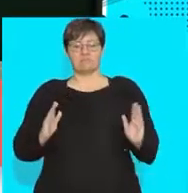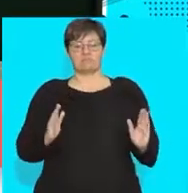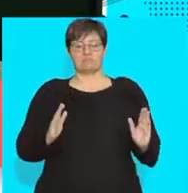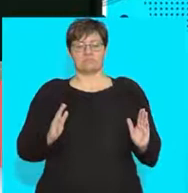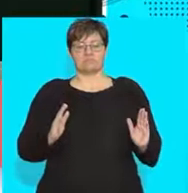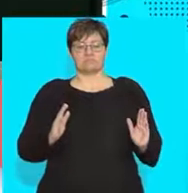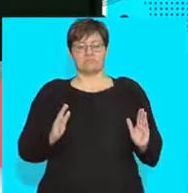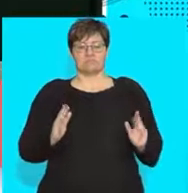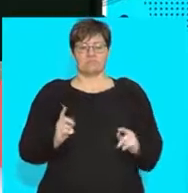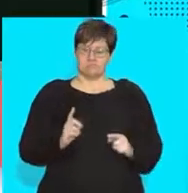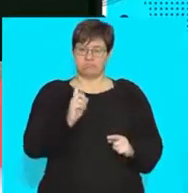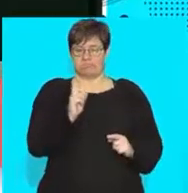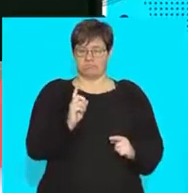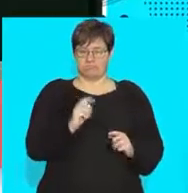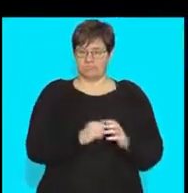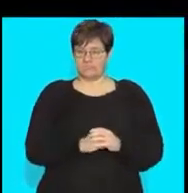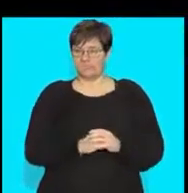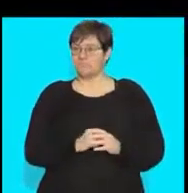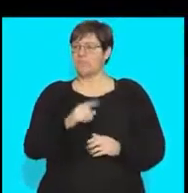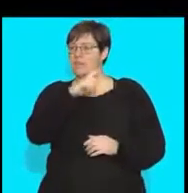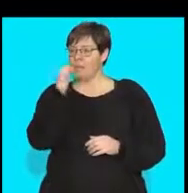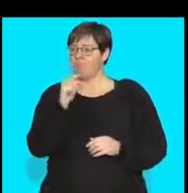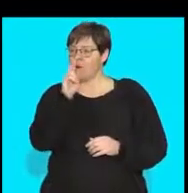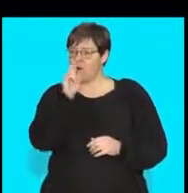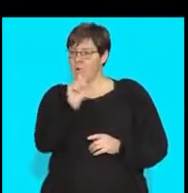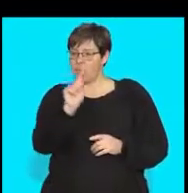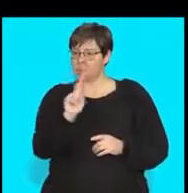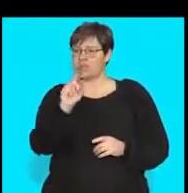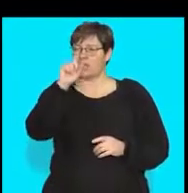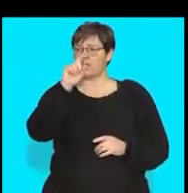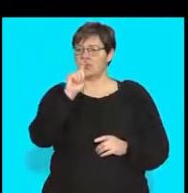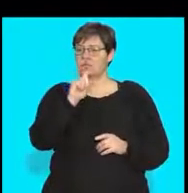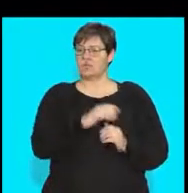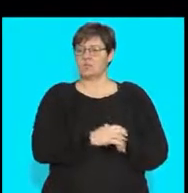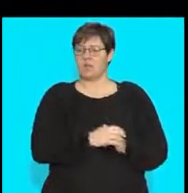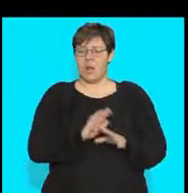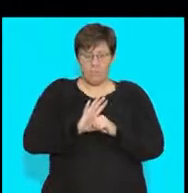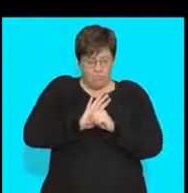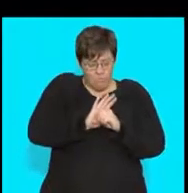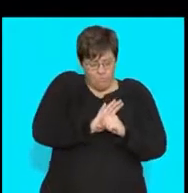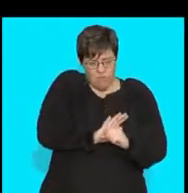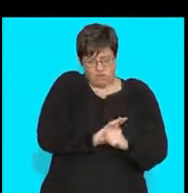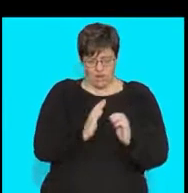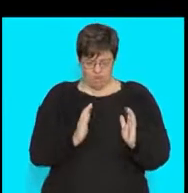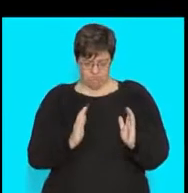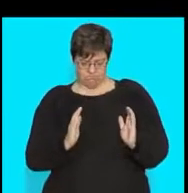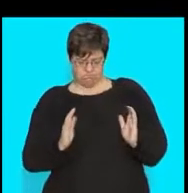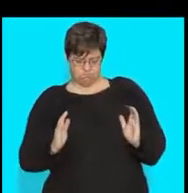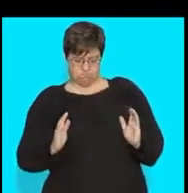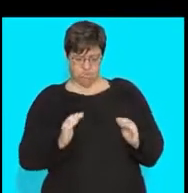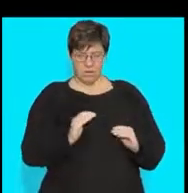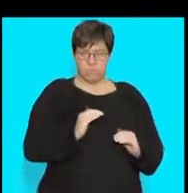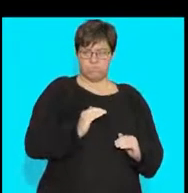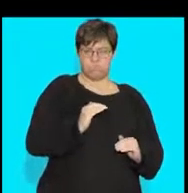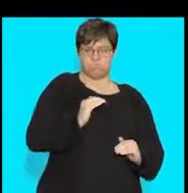is turgid. Right, I'll show you over here. This is the word we're looking for. All right, turgor pressure, turgid. So